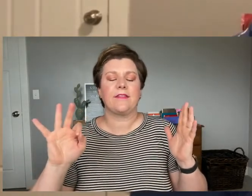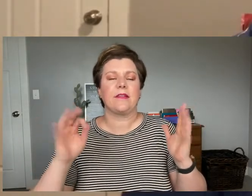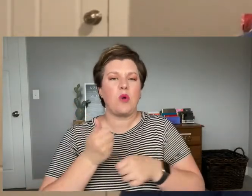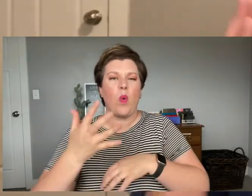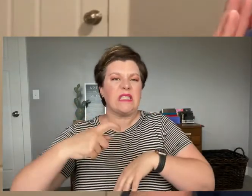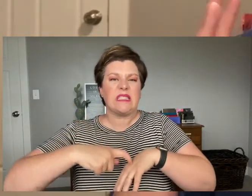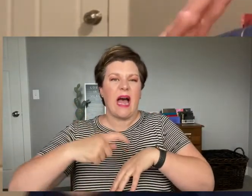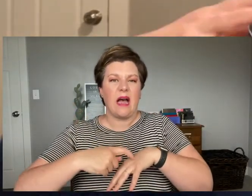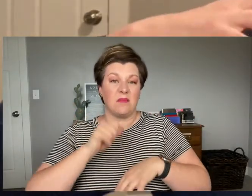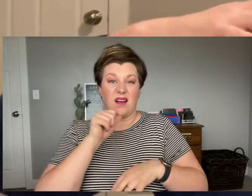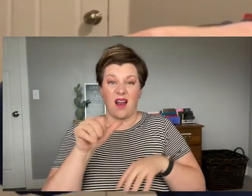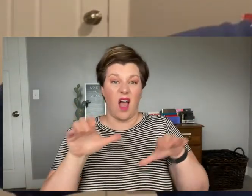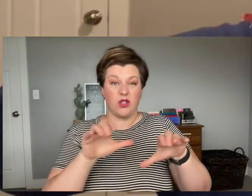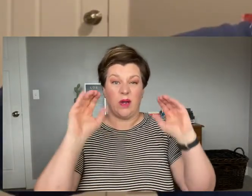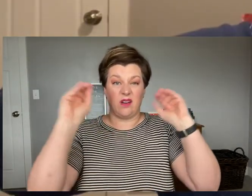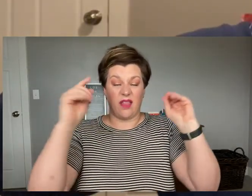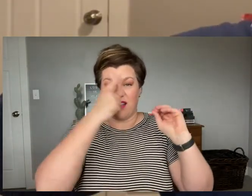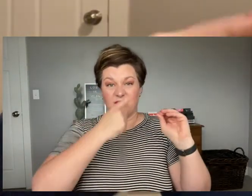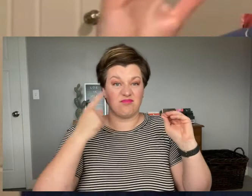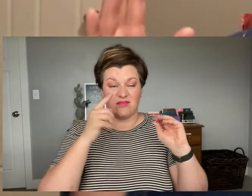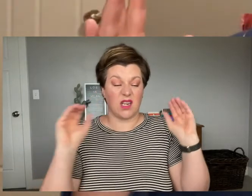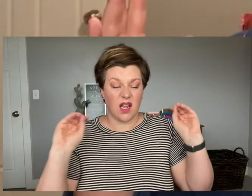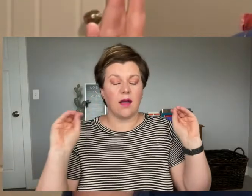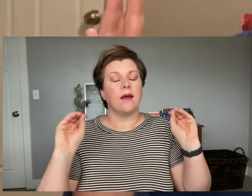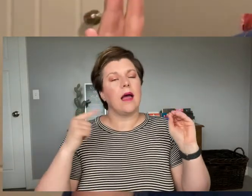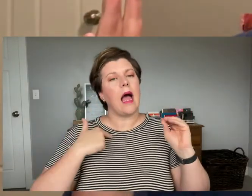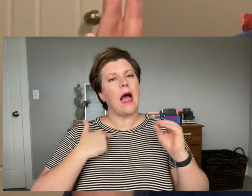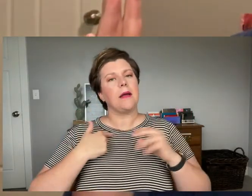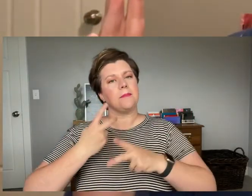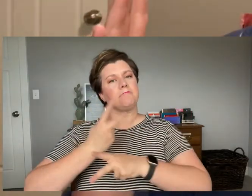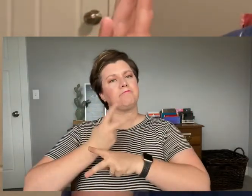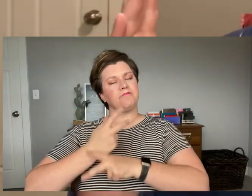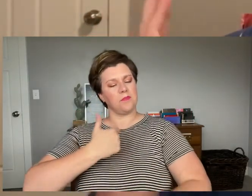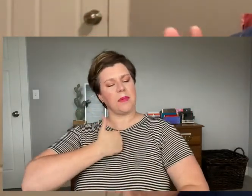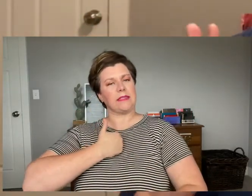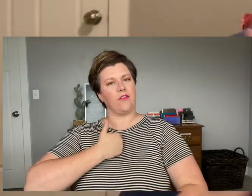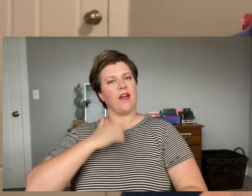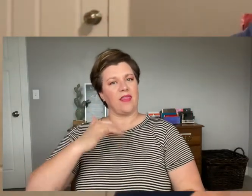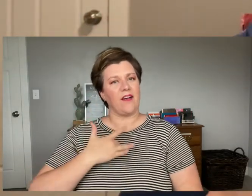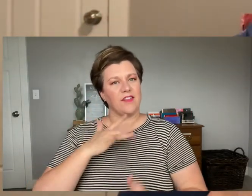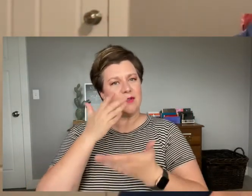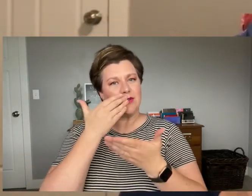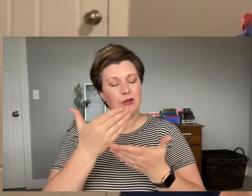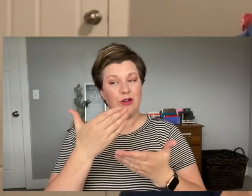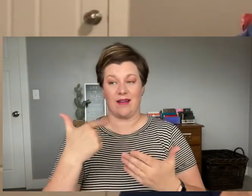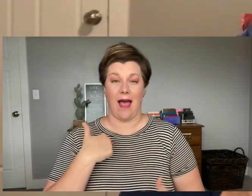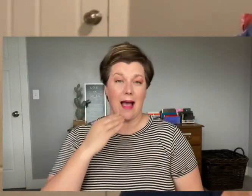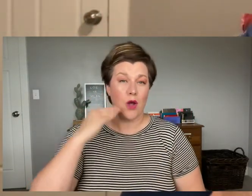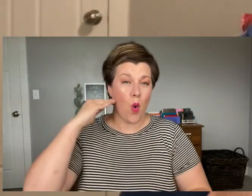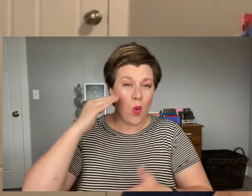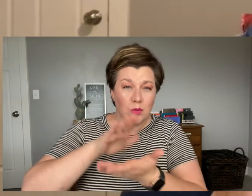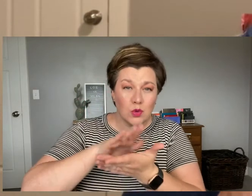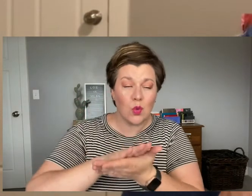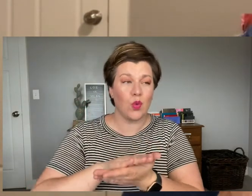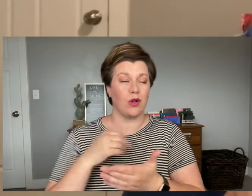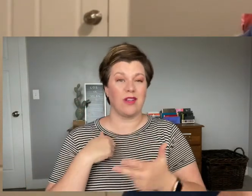it's not working, even if I am just wasting time, it's time that I'm spending on myself. And